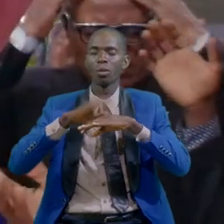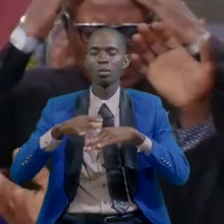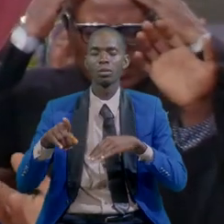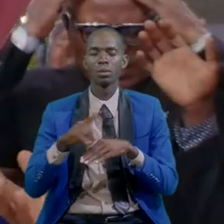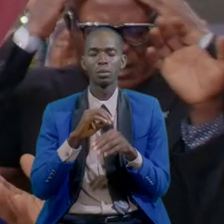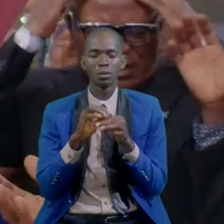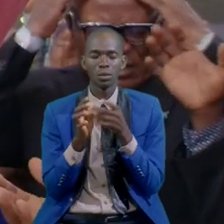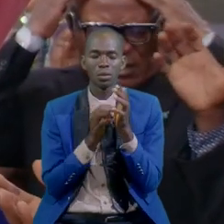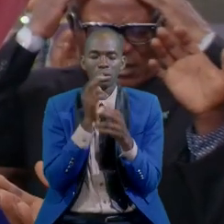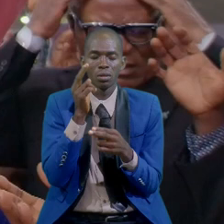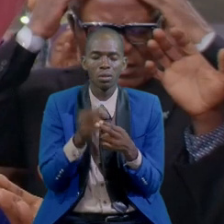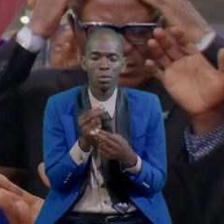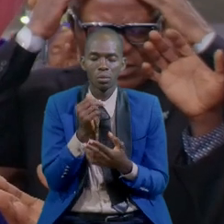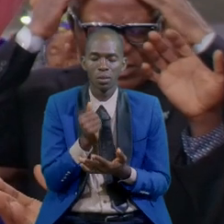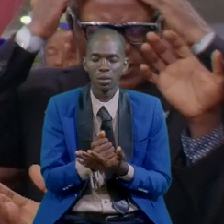name.